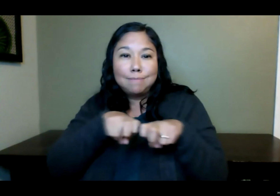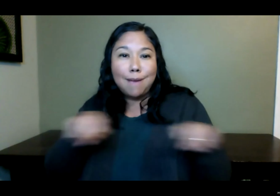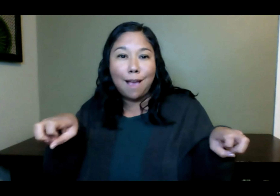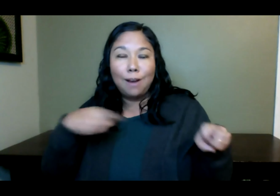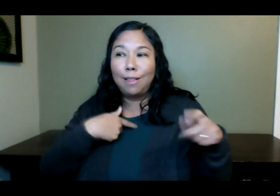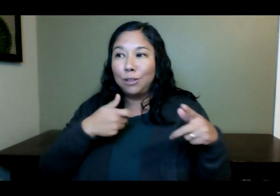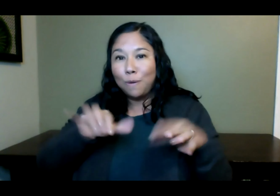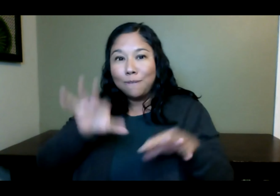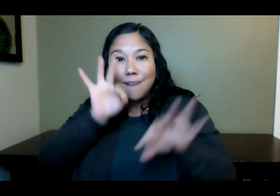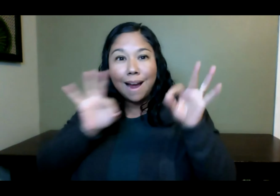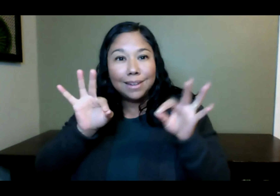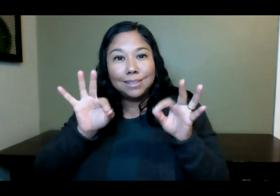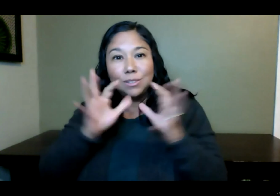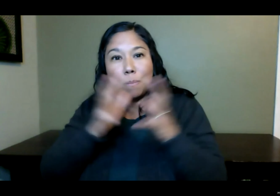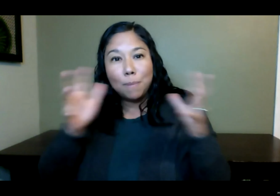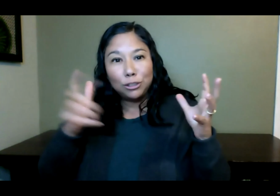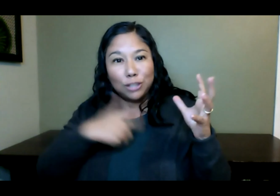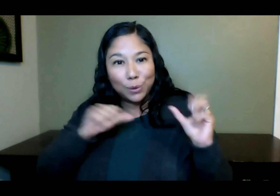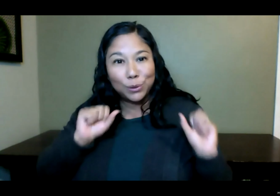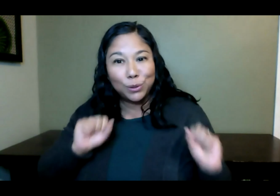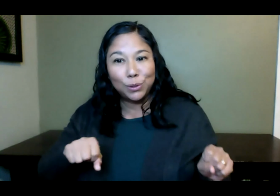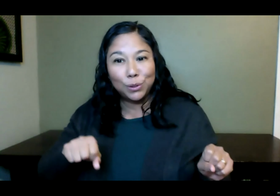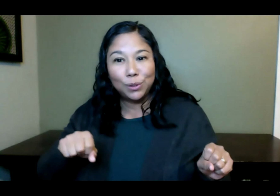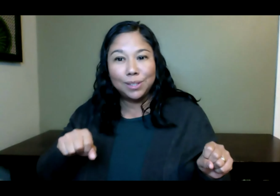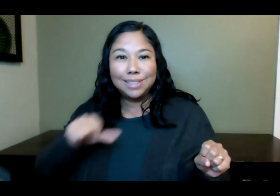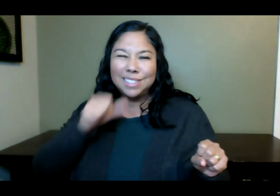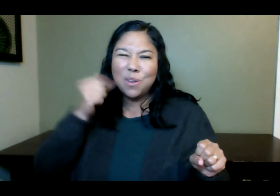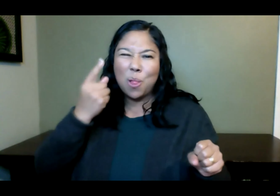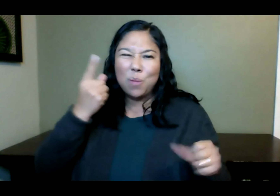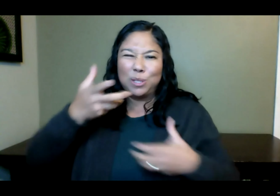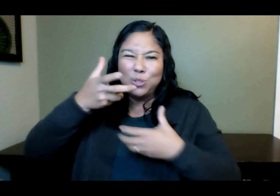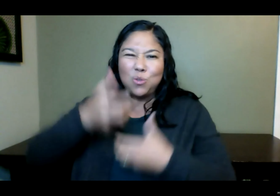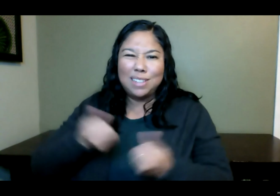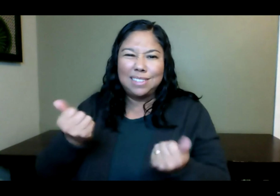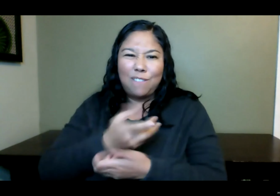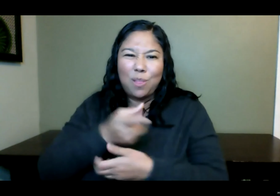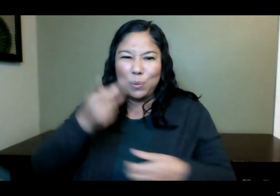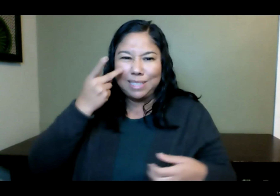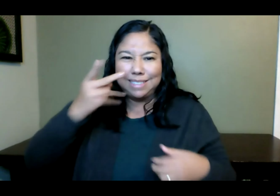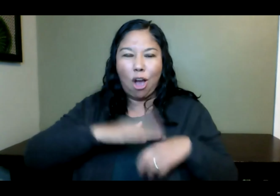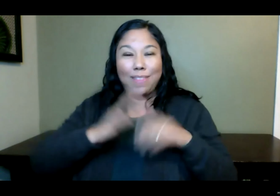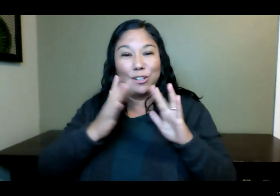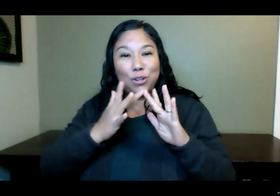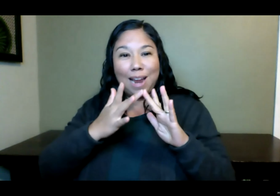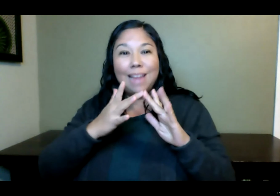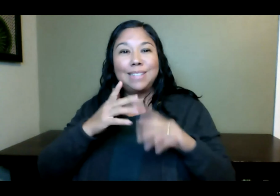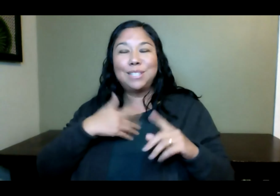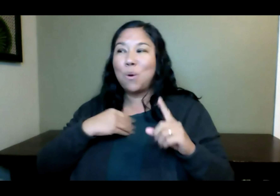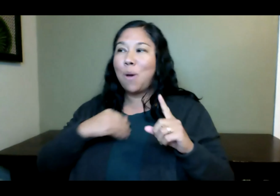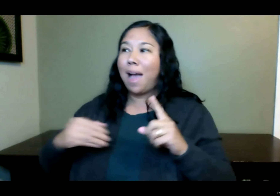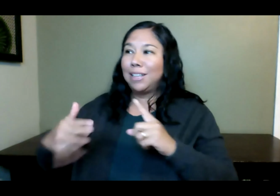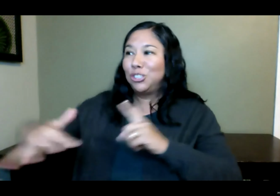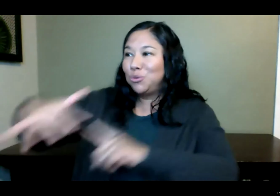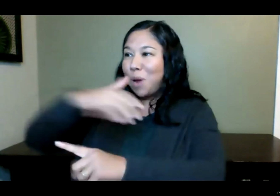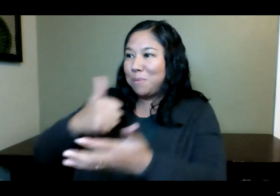I could because you can't always trust everything that you see on the internet. So I surround myself with some smart folks, and Keni and